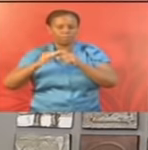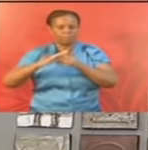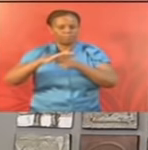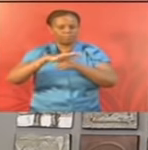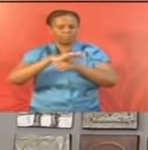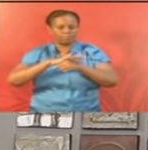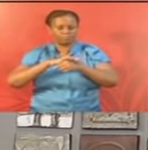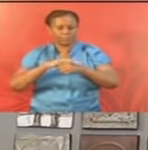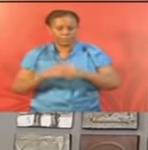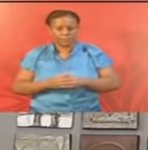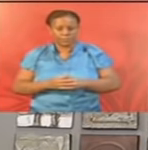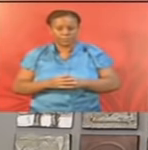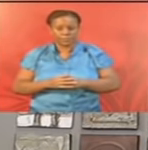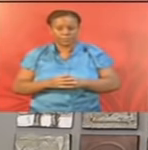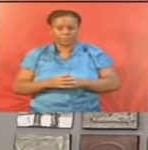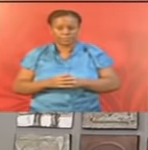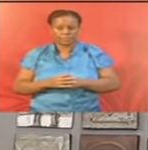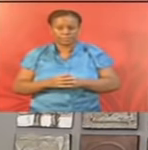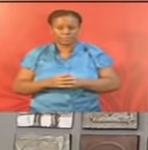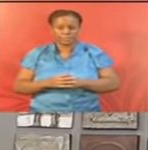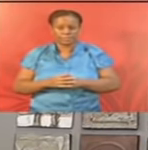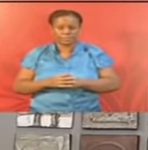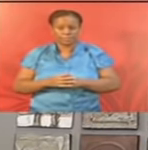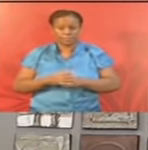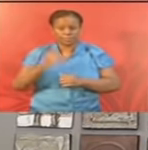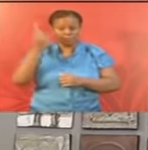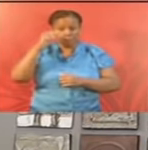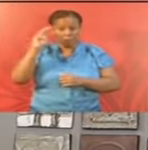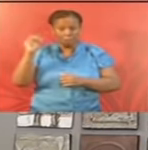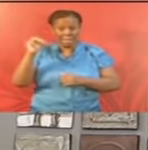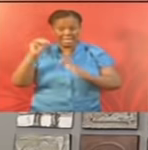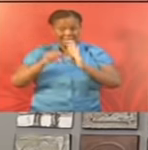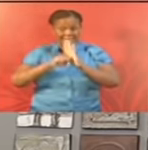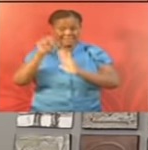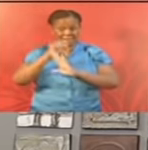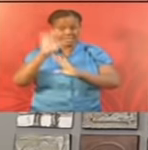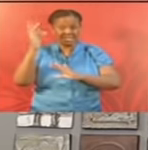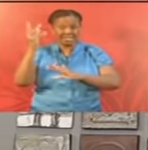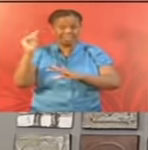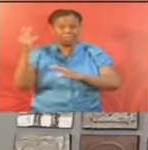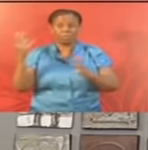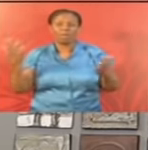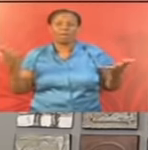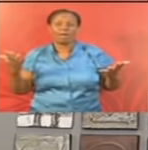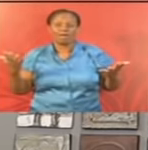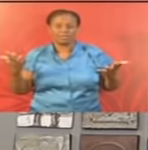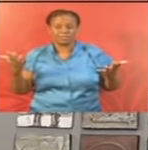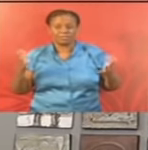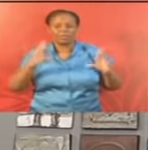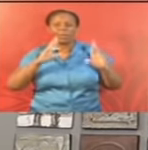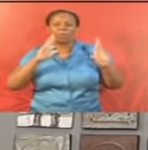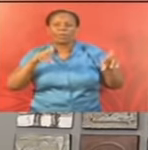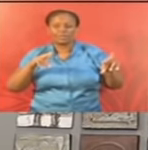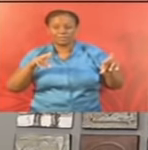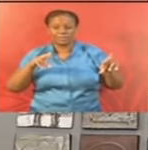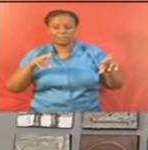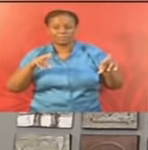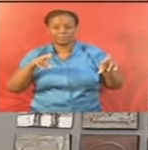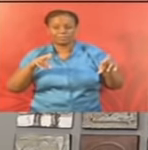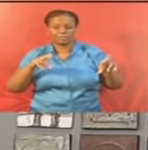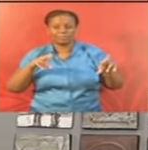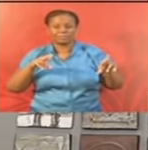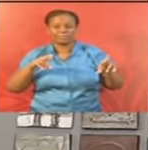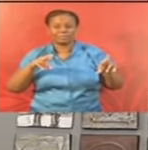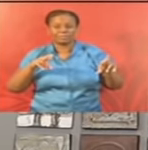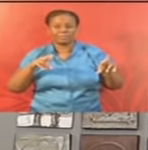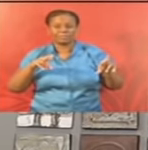So the update for Monday, 7th September 2020 is as follows. The number of samples submitted to the